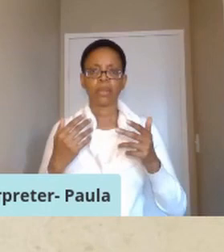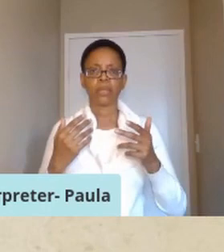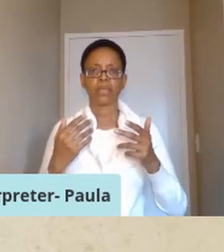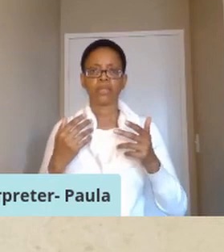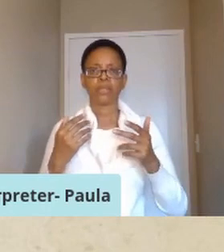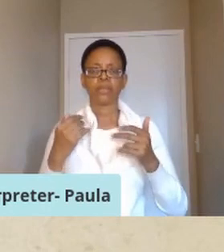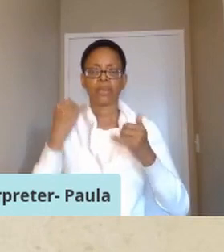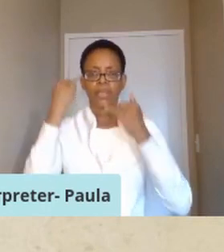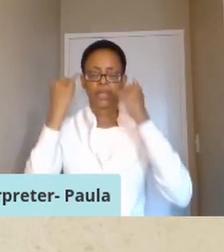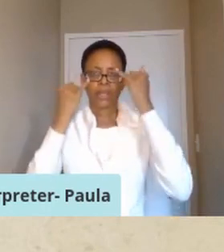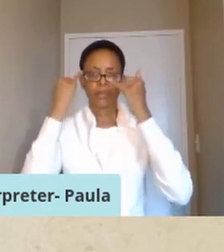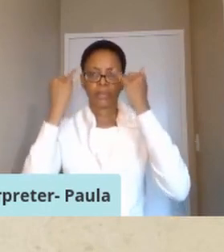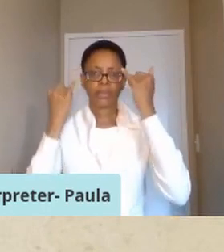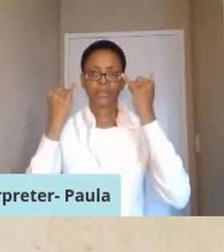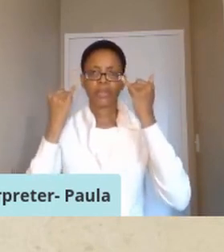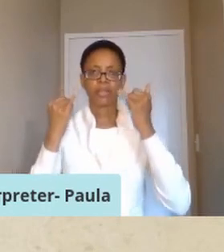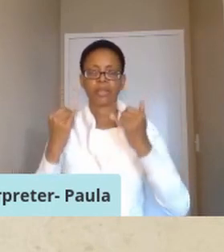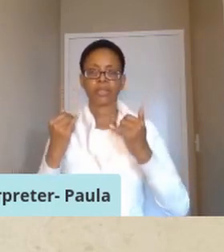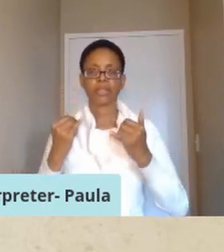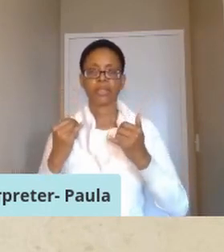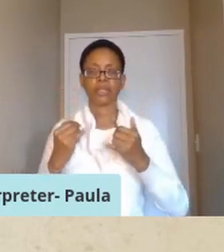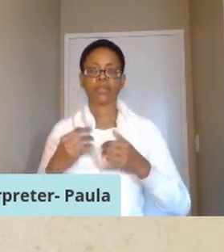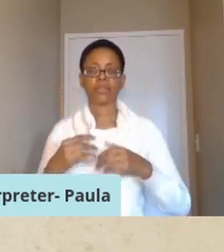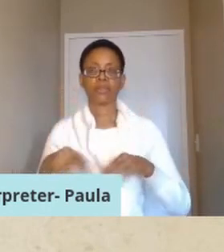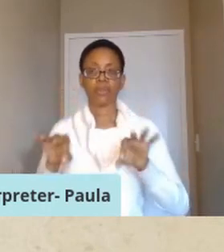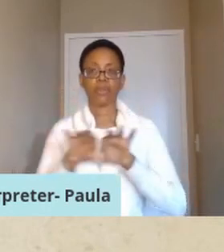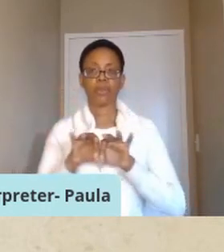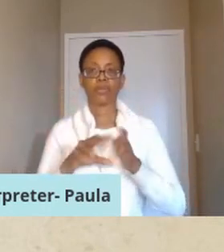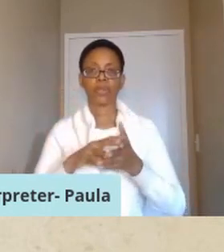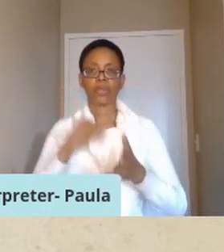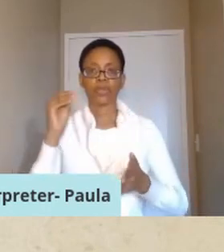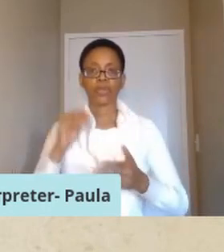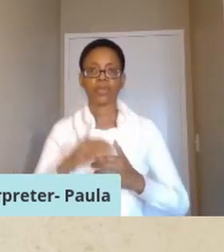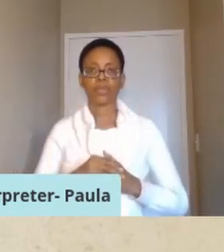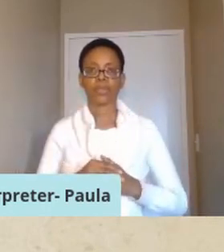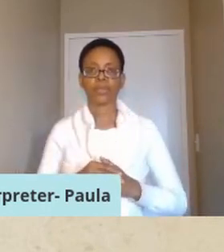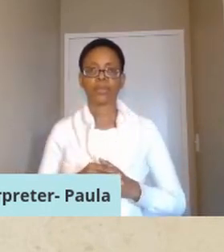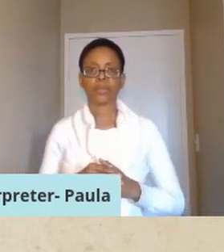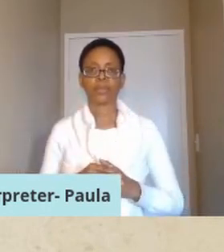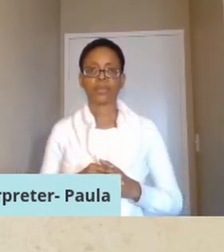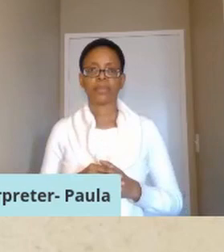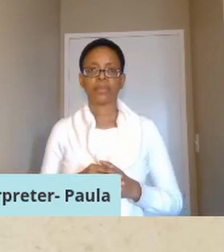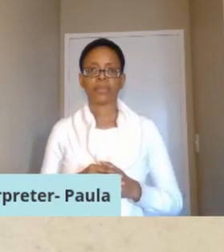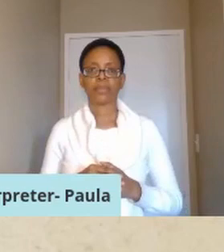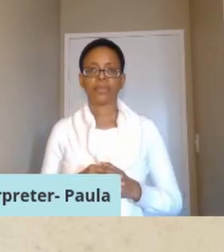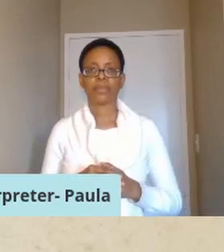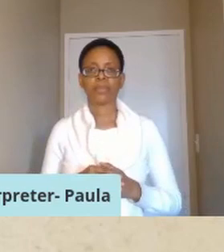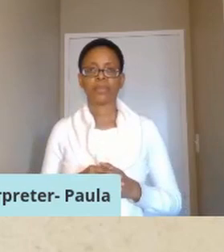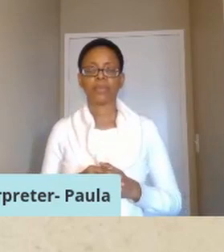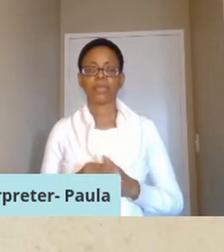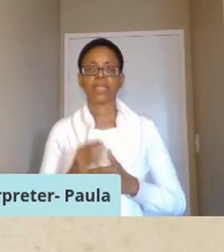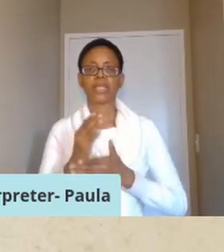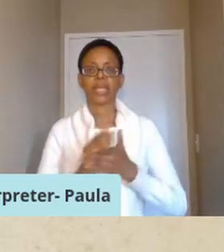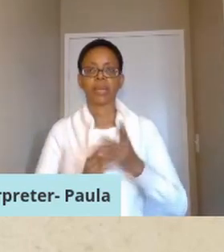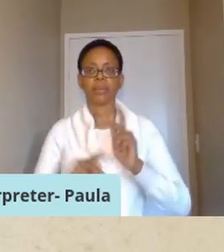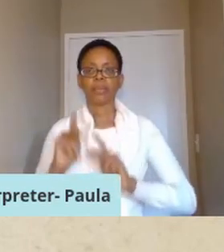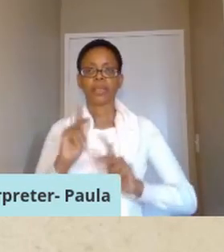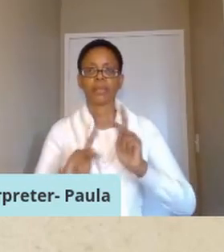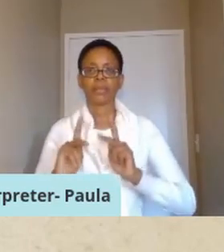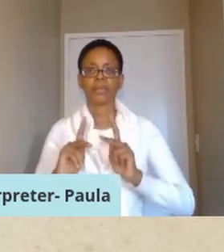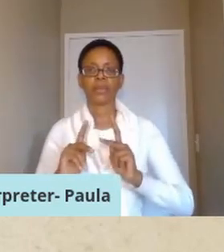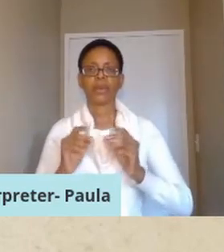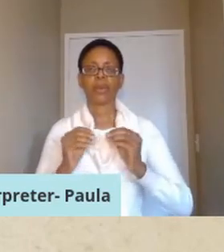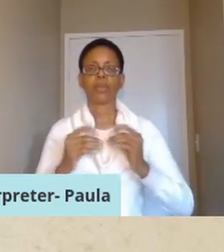to integrating experience and learning. Without imagination power, we will not be able to do this. However, some people are more